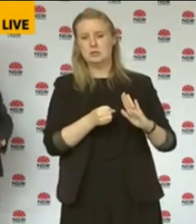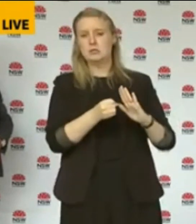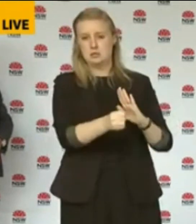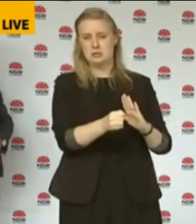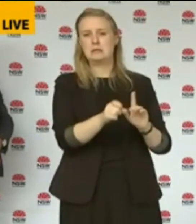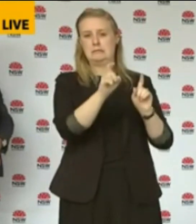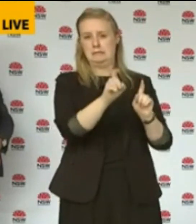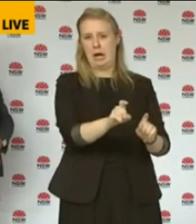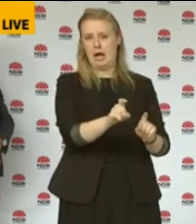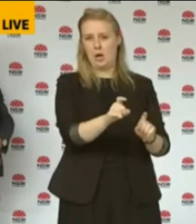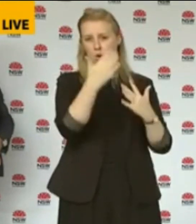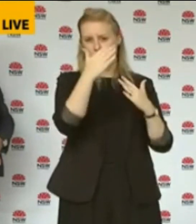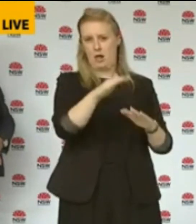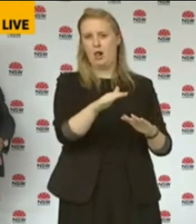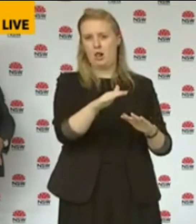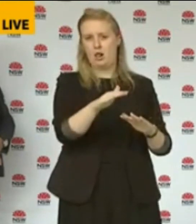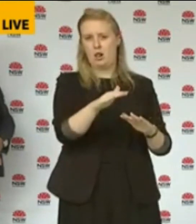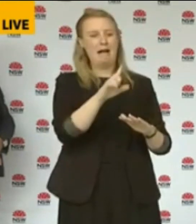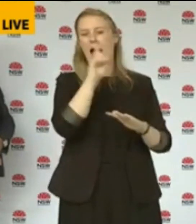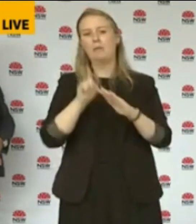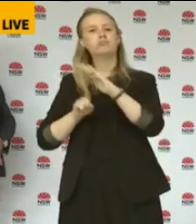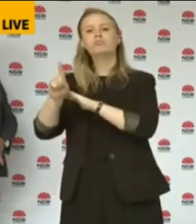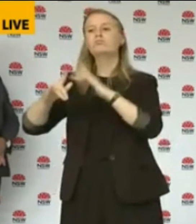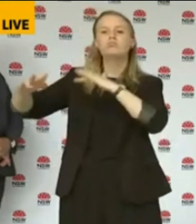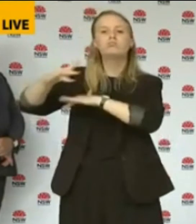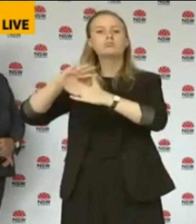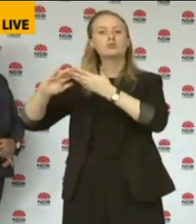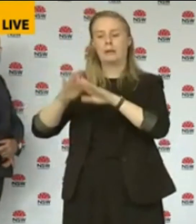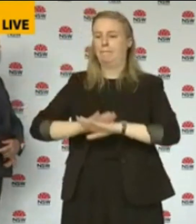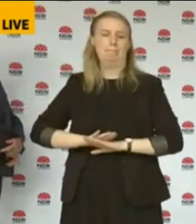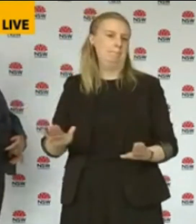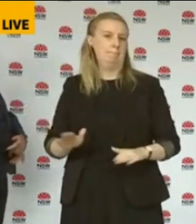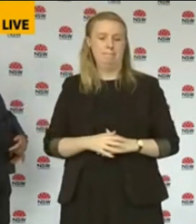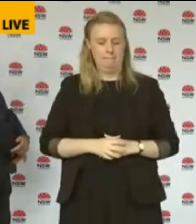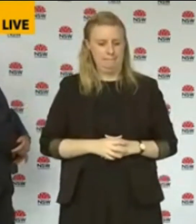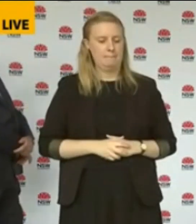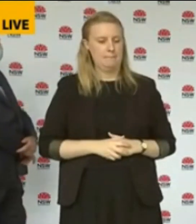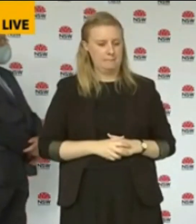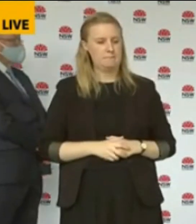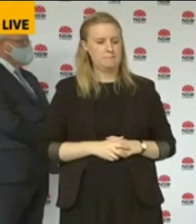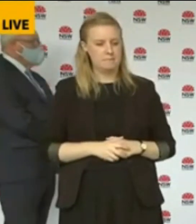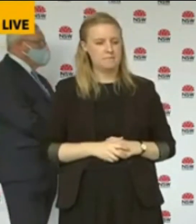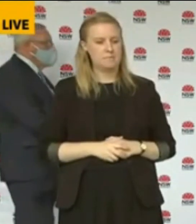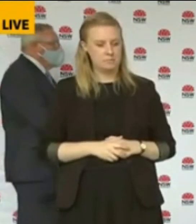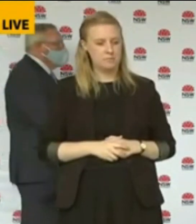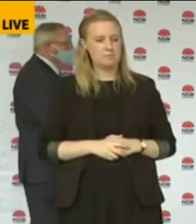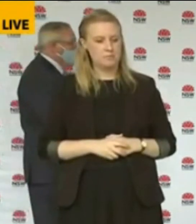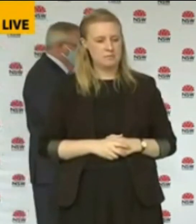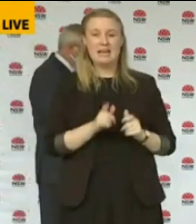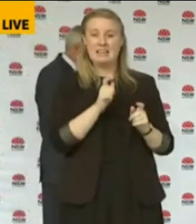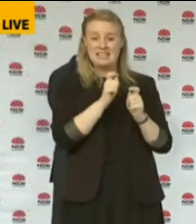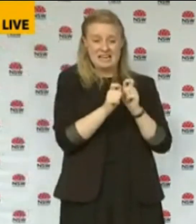terms of giving you a time point for genomic sequencing, which might inform if you've already had the